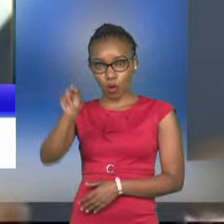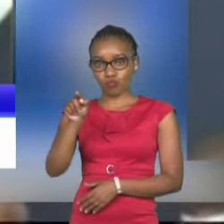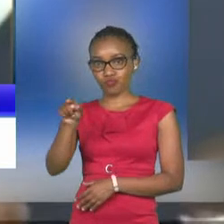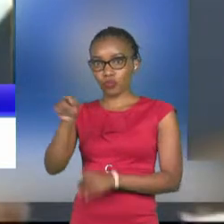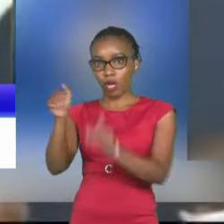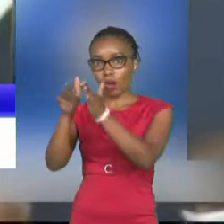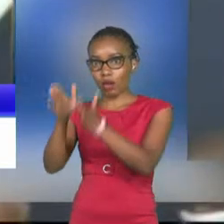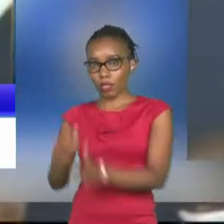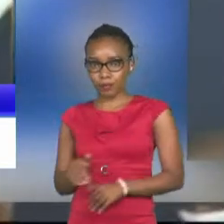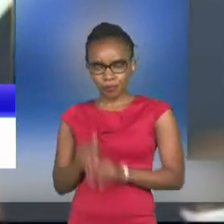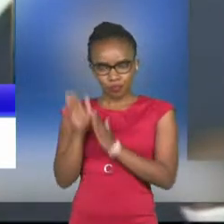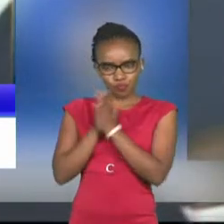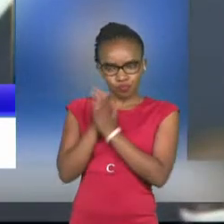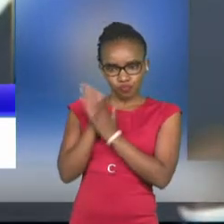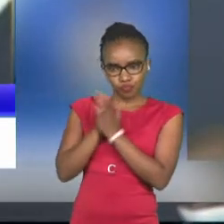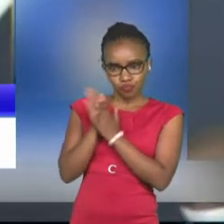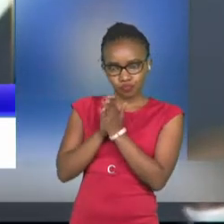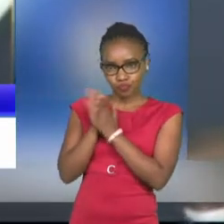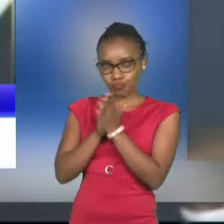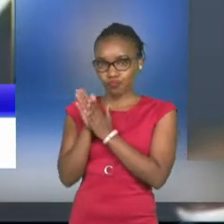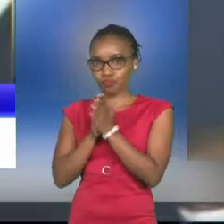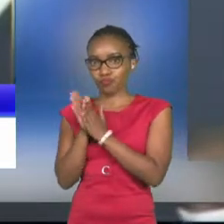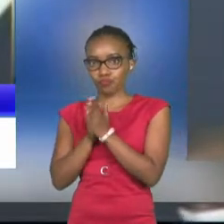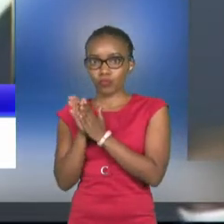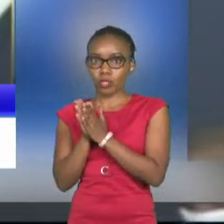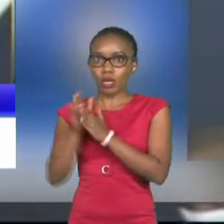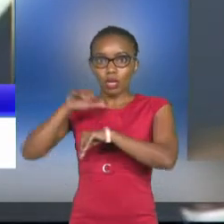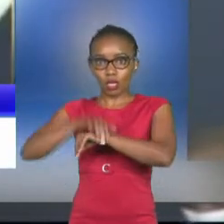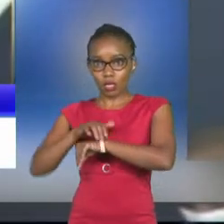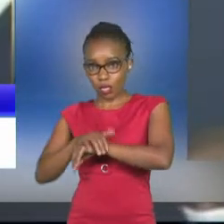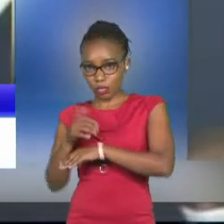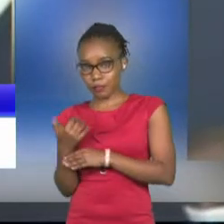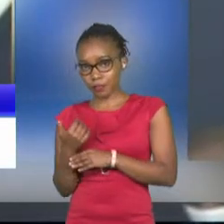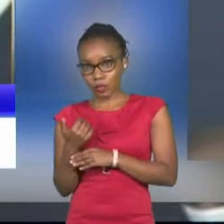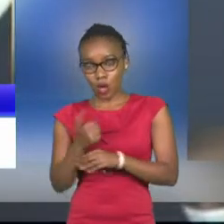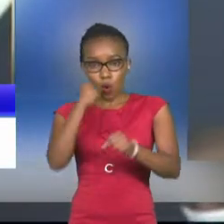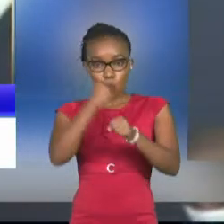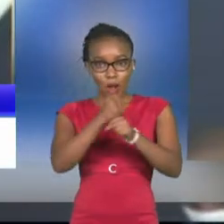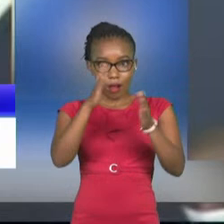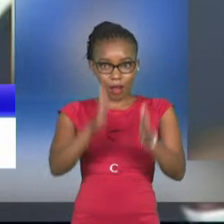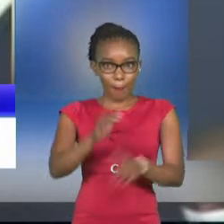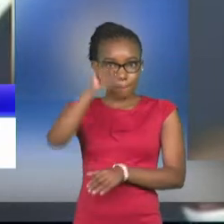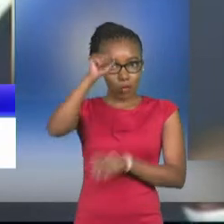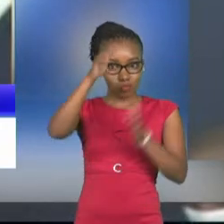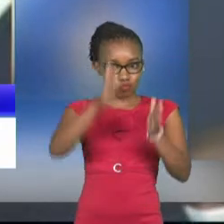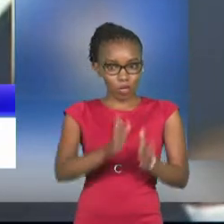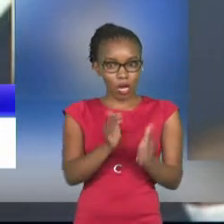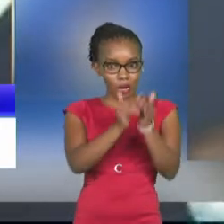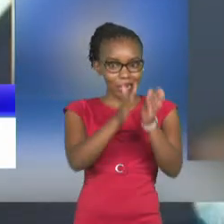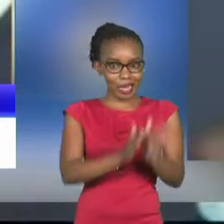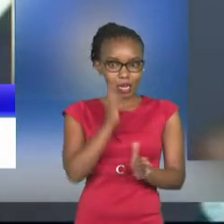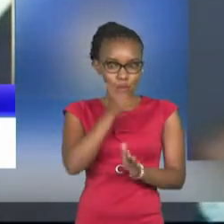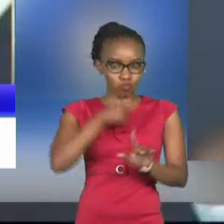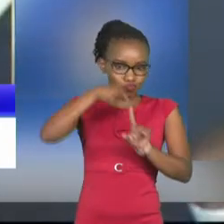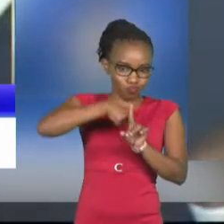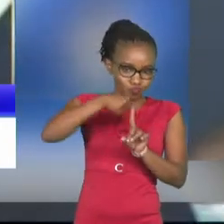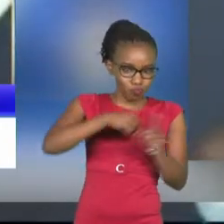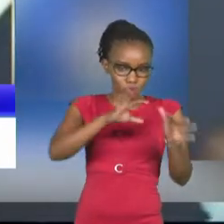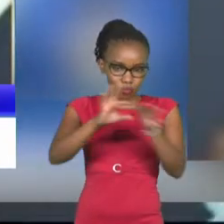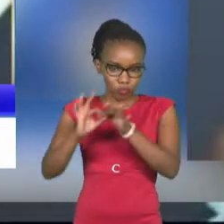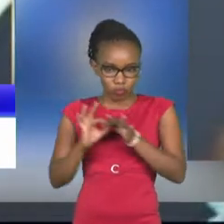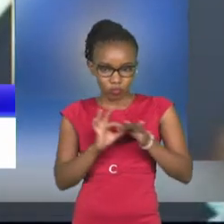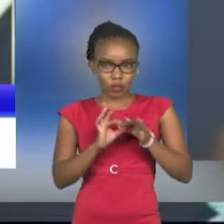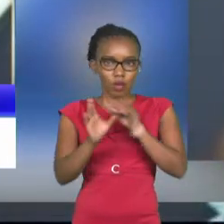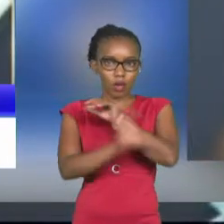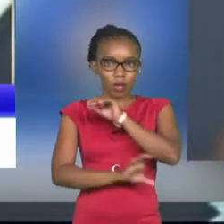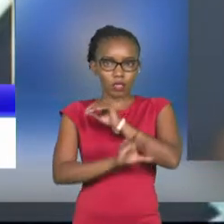his accomplishments, a civil servant of repute, a political leader who championed the unity of the nation and